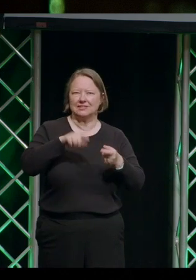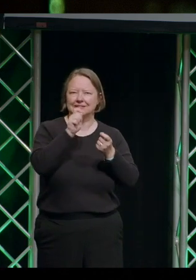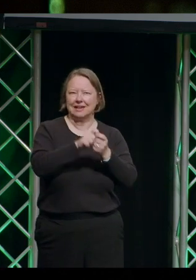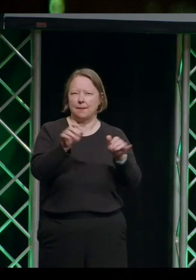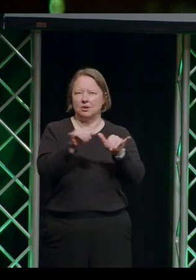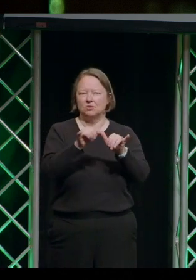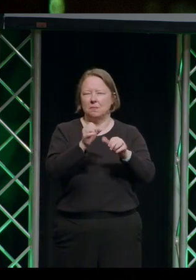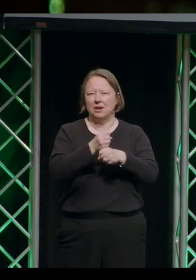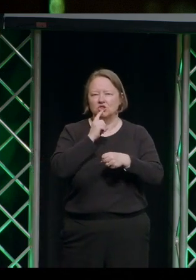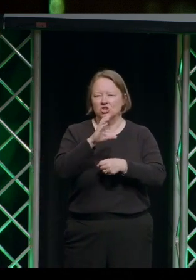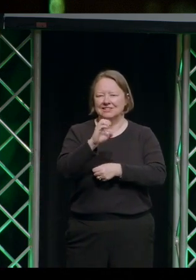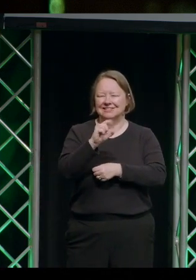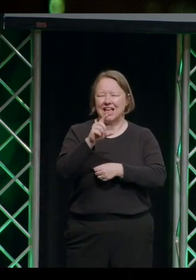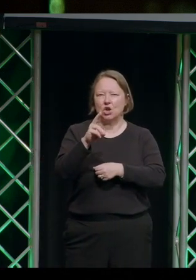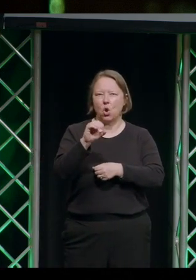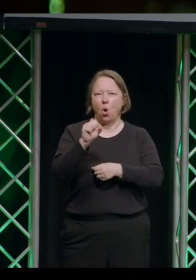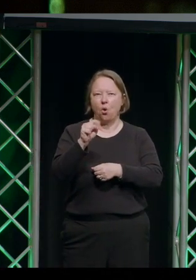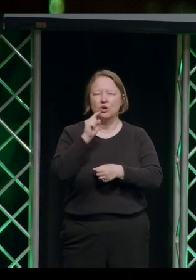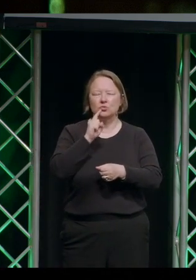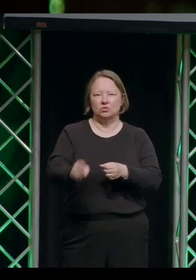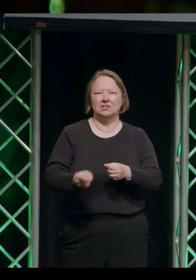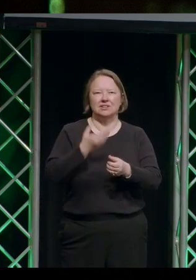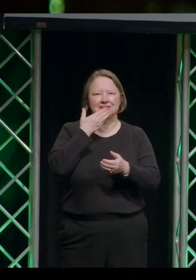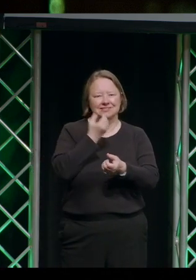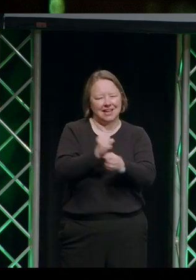that Cellucoat is truly environmentally friendly.